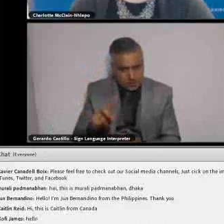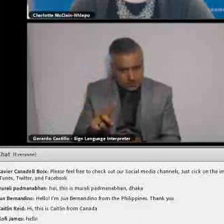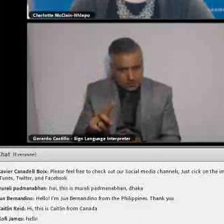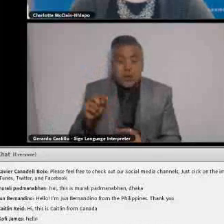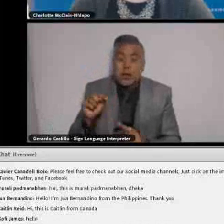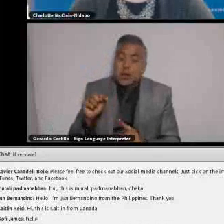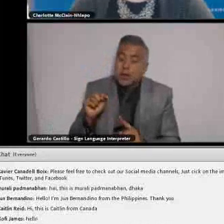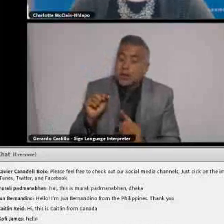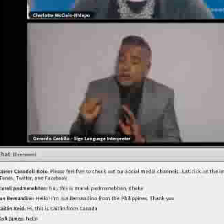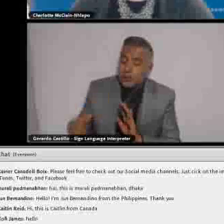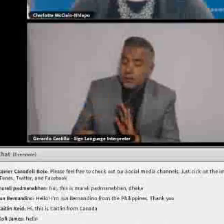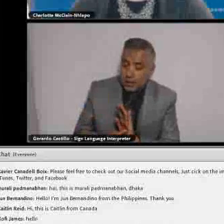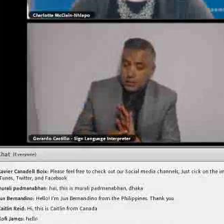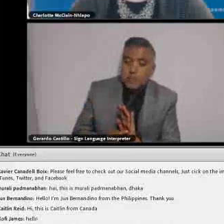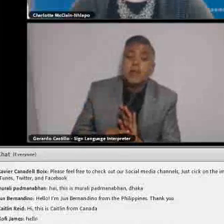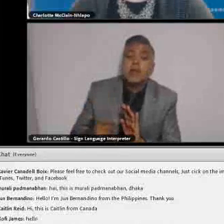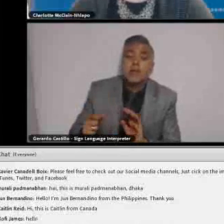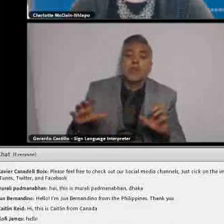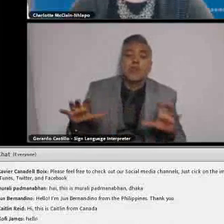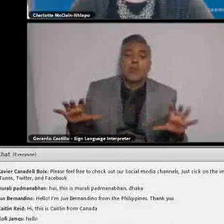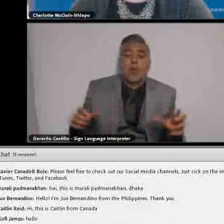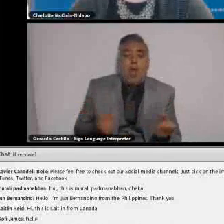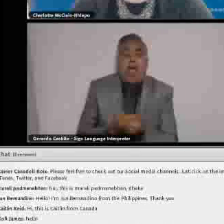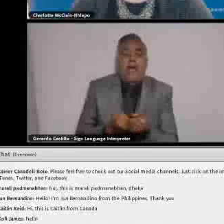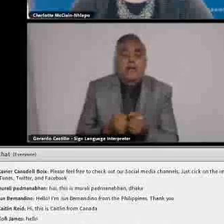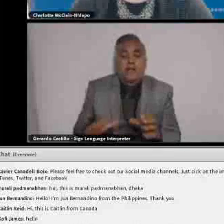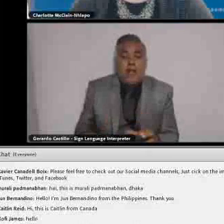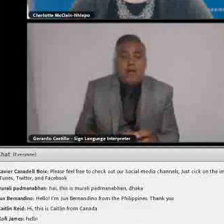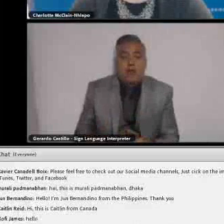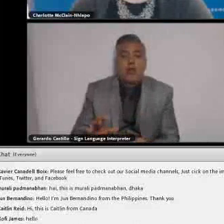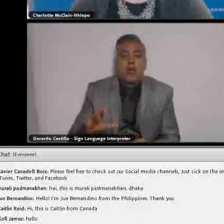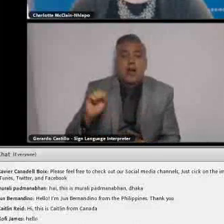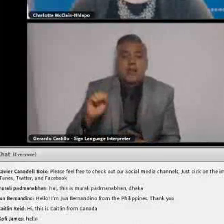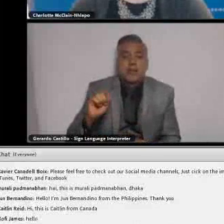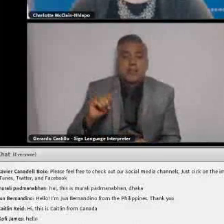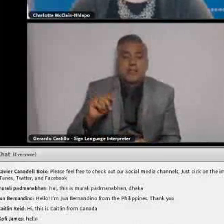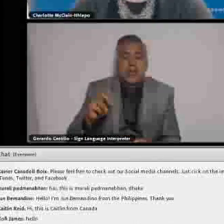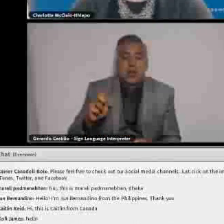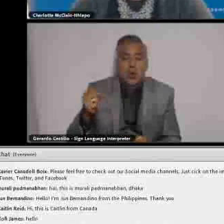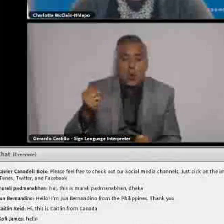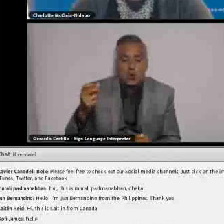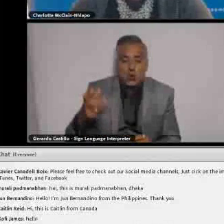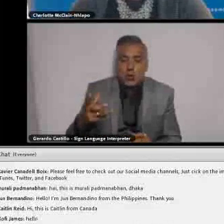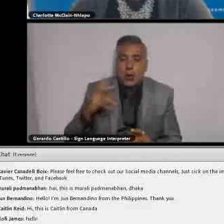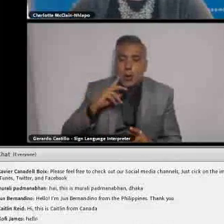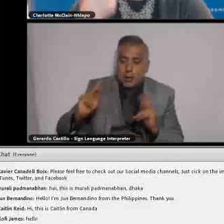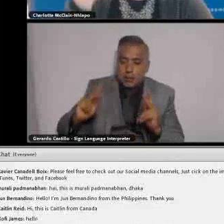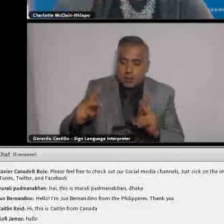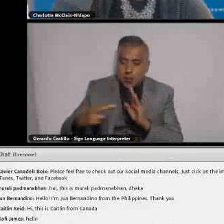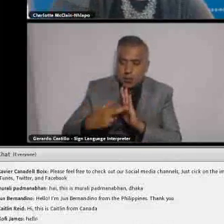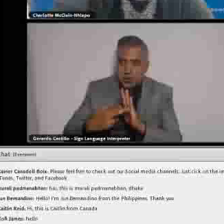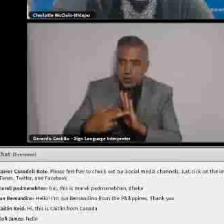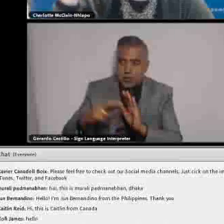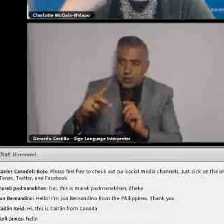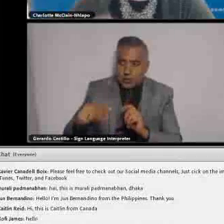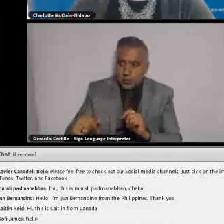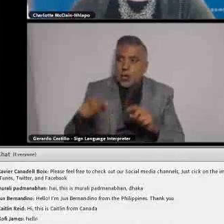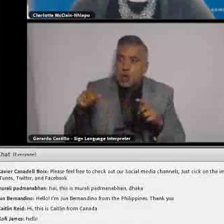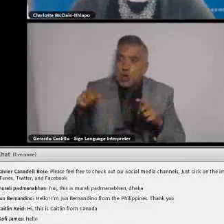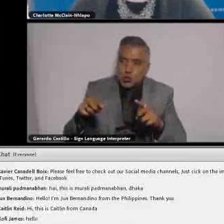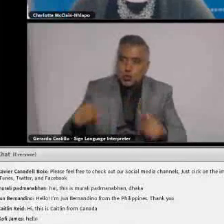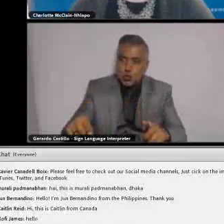the incredible advocacy efforts of stakeholders representing persons with disabilities in the lead up to and during the